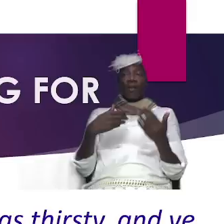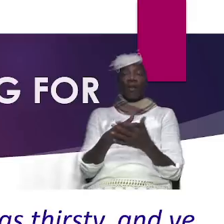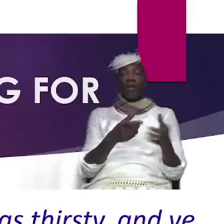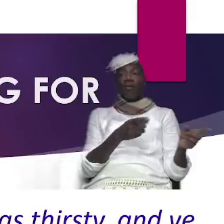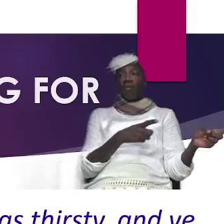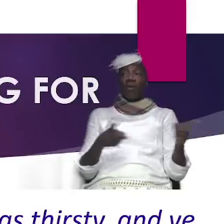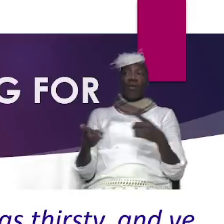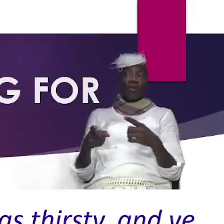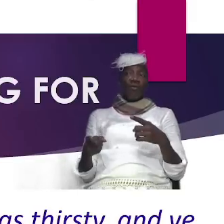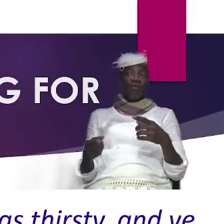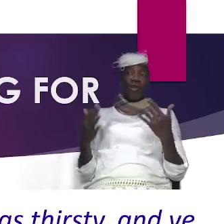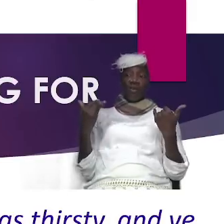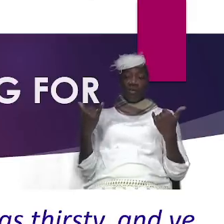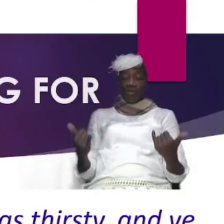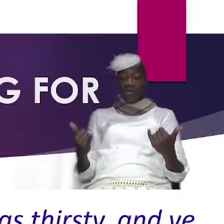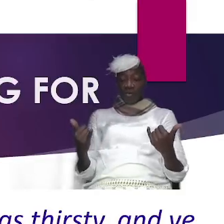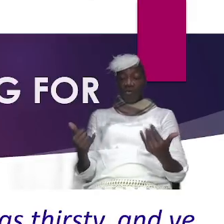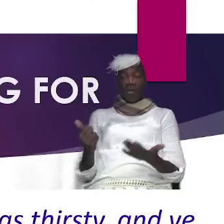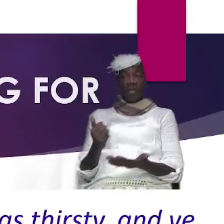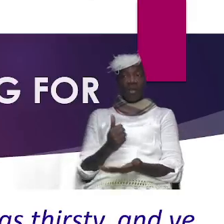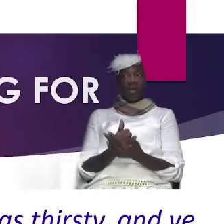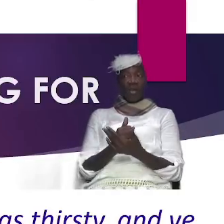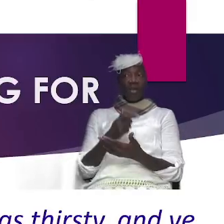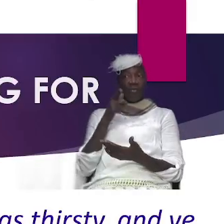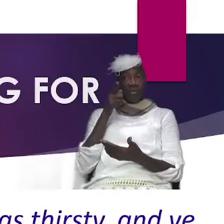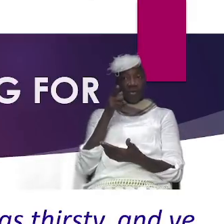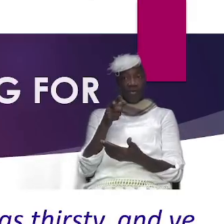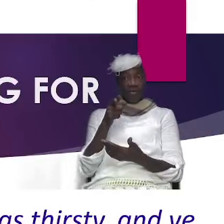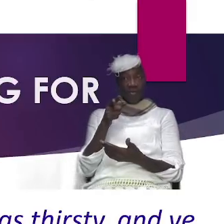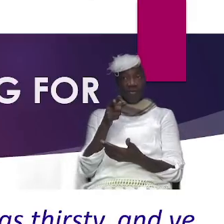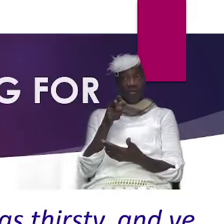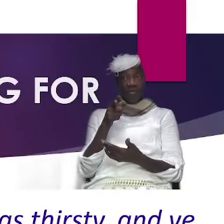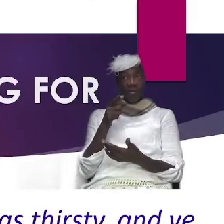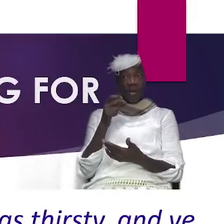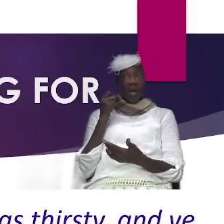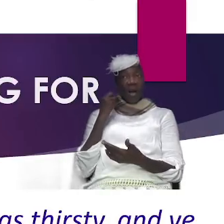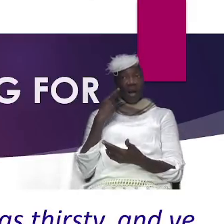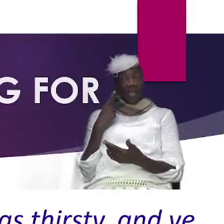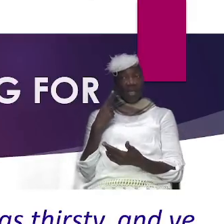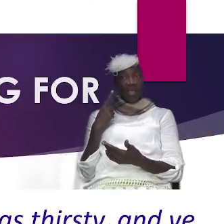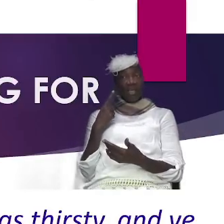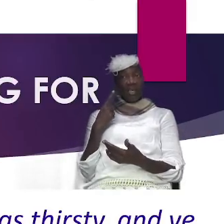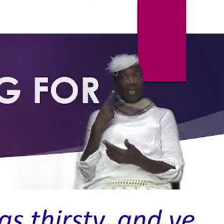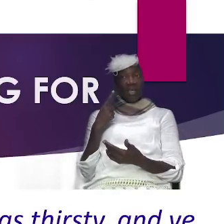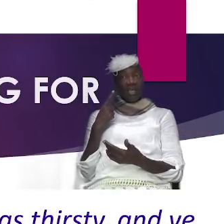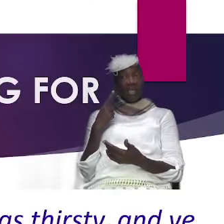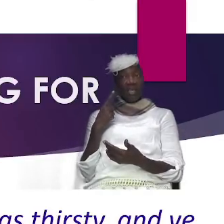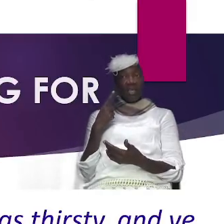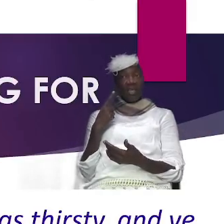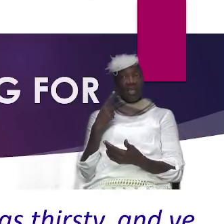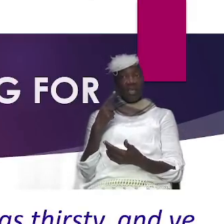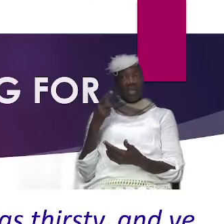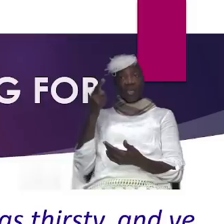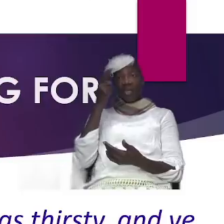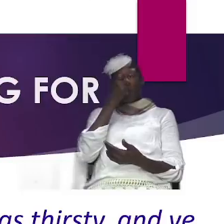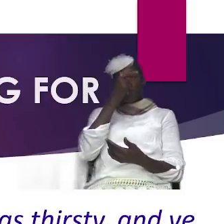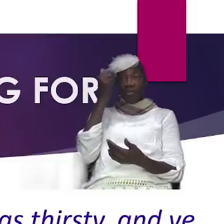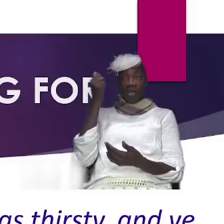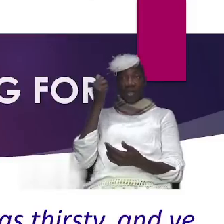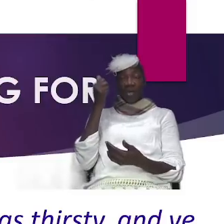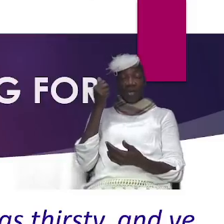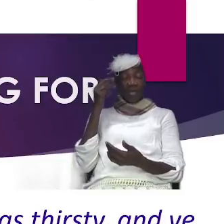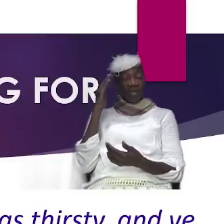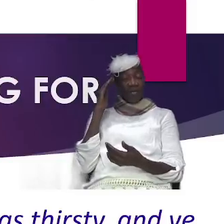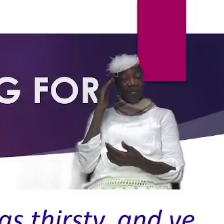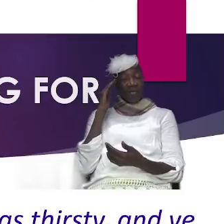to sensitize us, saints of God, that we can understand that because we know that